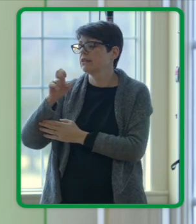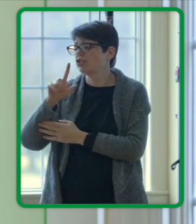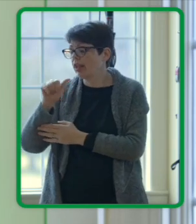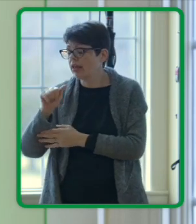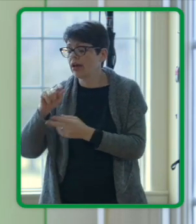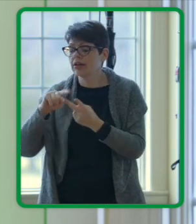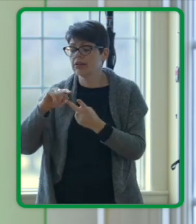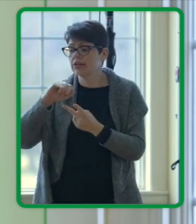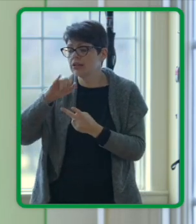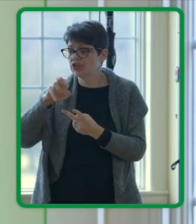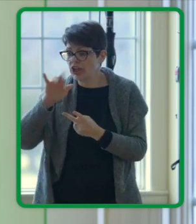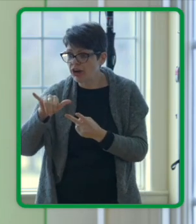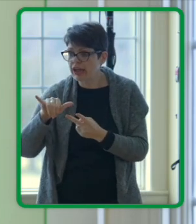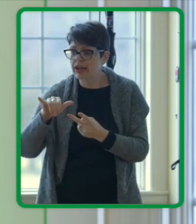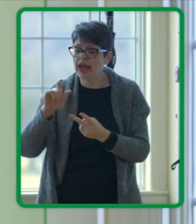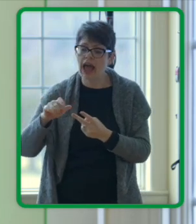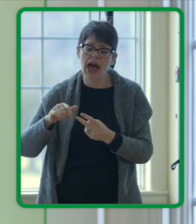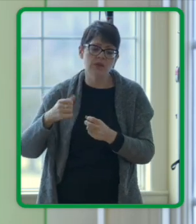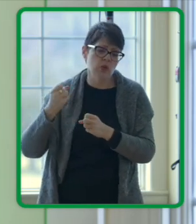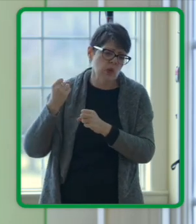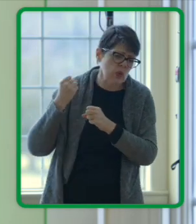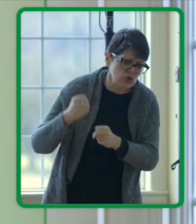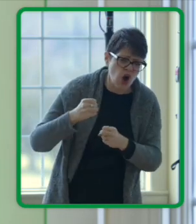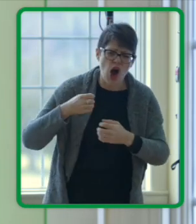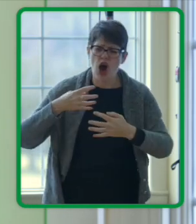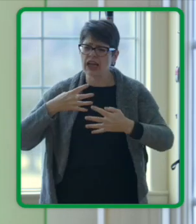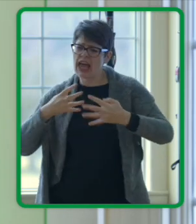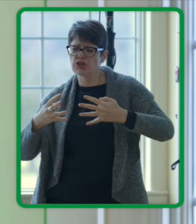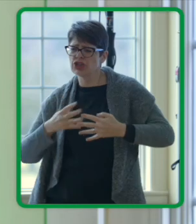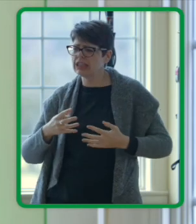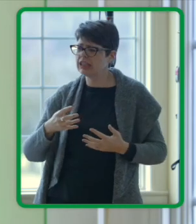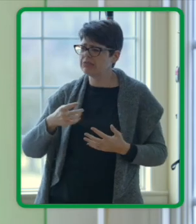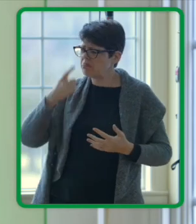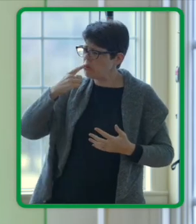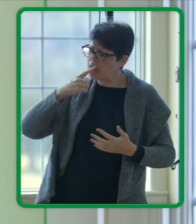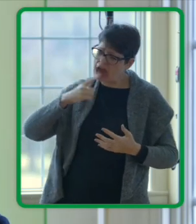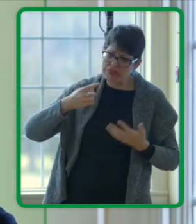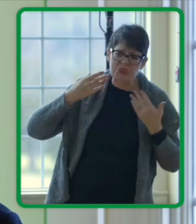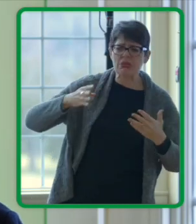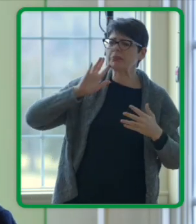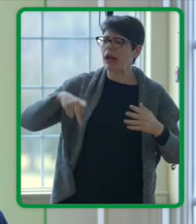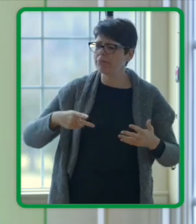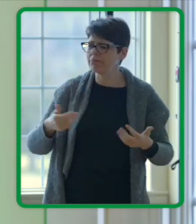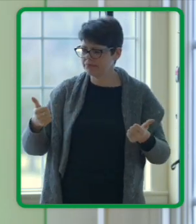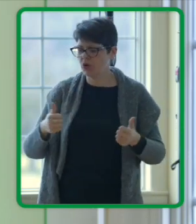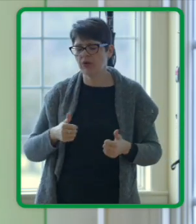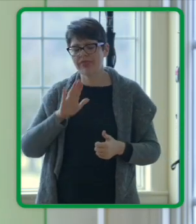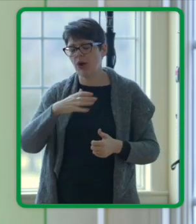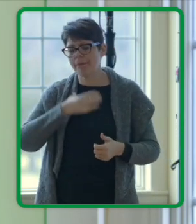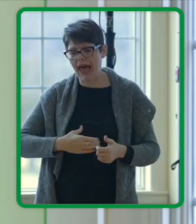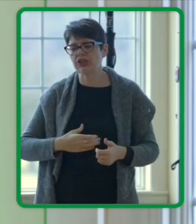Jerry may have some of the fiercest energy in the room. So it's incredible, incredible